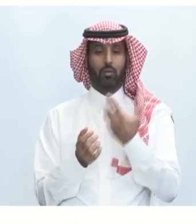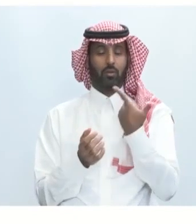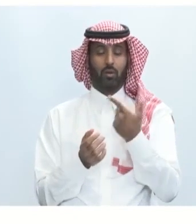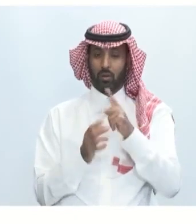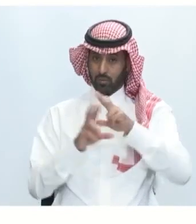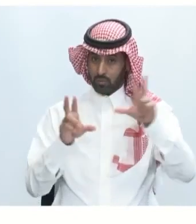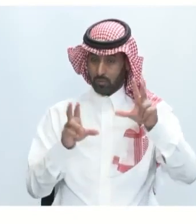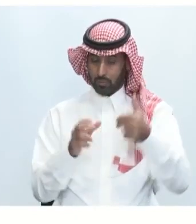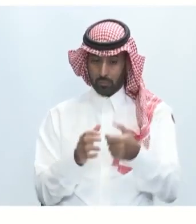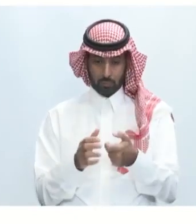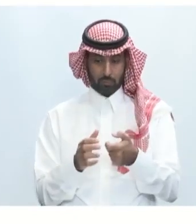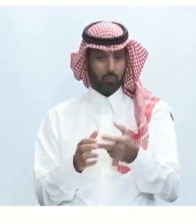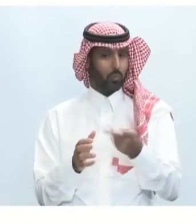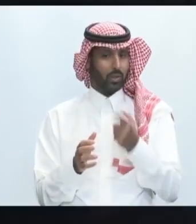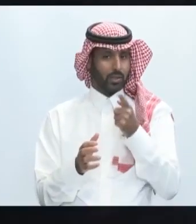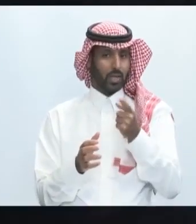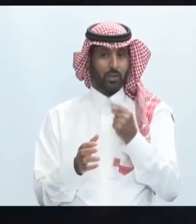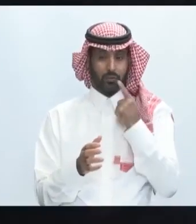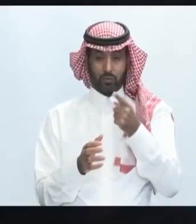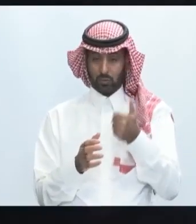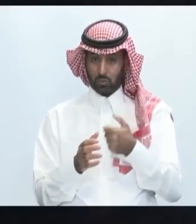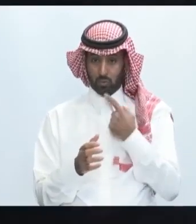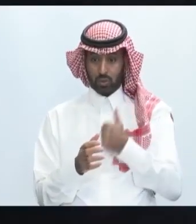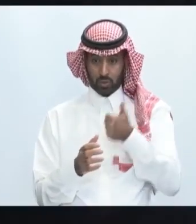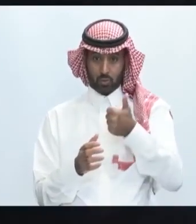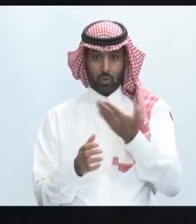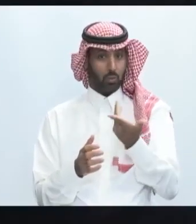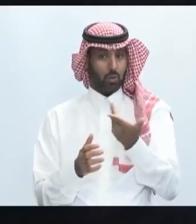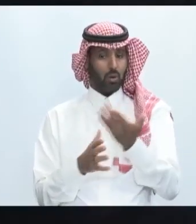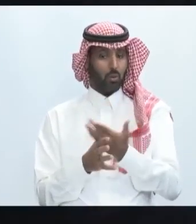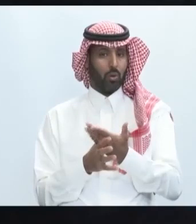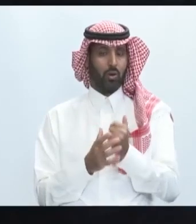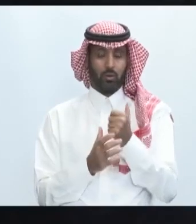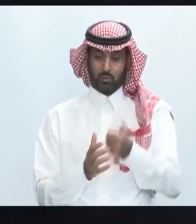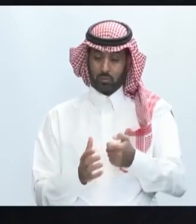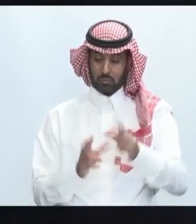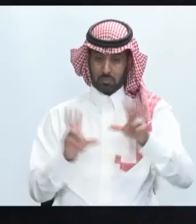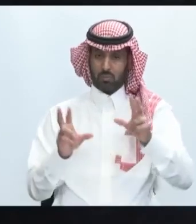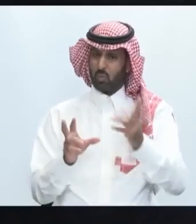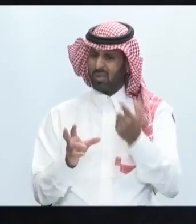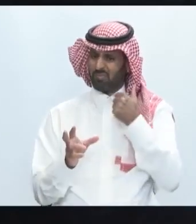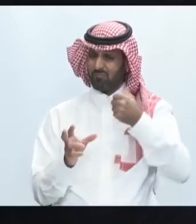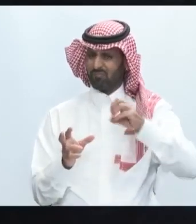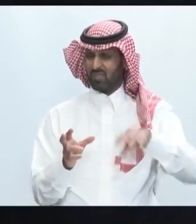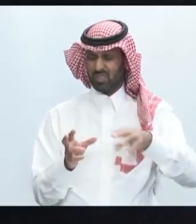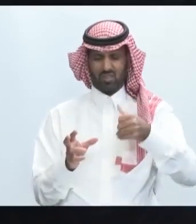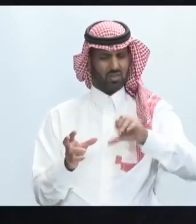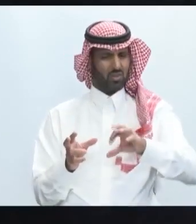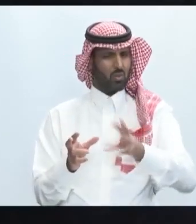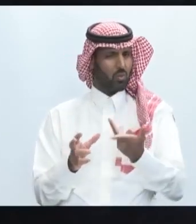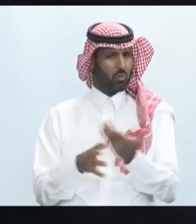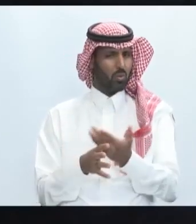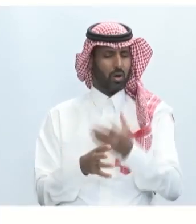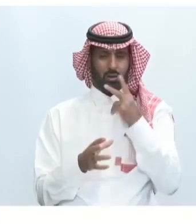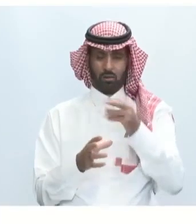TV programs. What kind of TV programs do you like and why? What kind of TV programs do you dislike